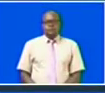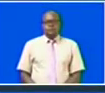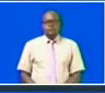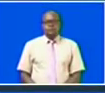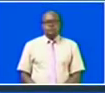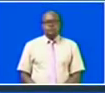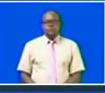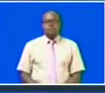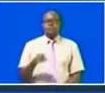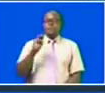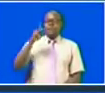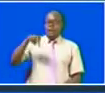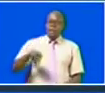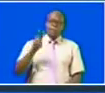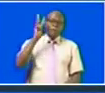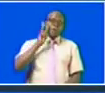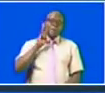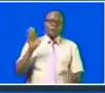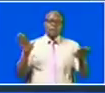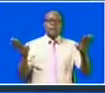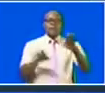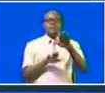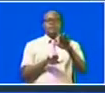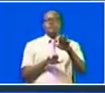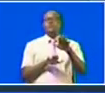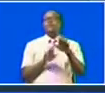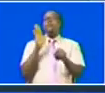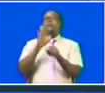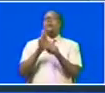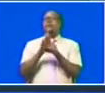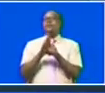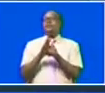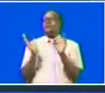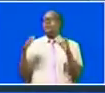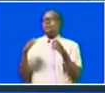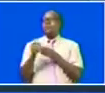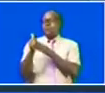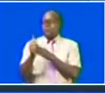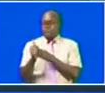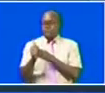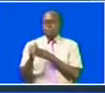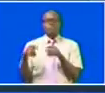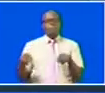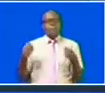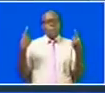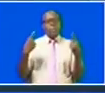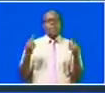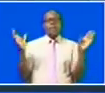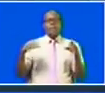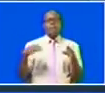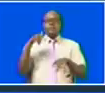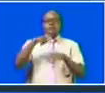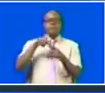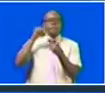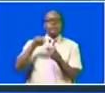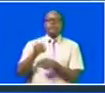Community MP Chris Omalwa, who doubles as deputy minority whip in the National Assembly, in a quick rejoinder, contradicted his party boss when he tweeted Tuesday